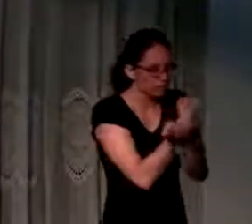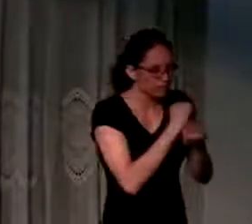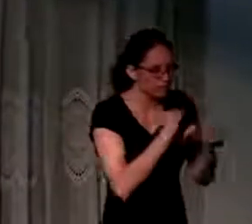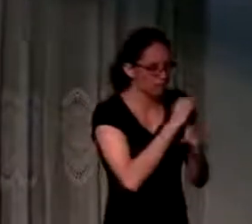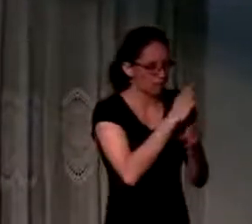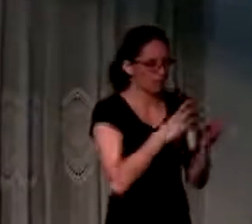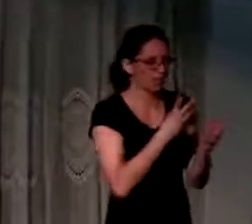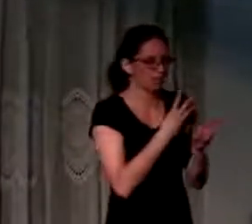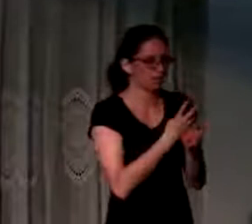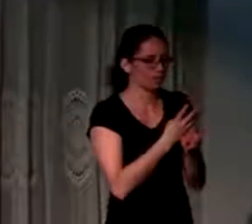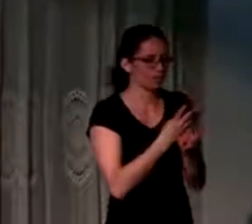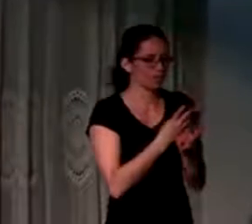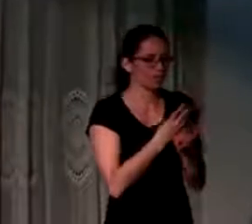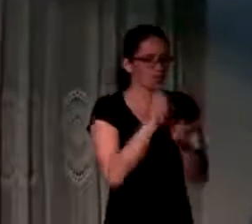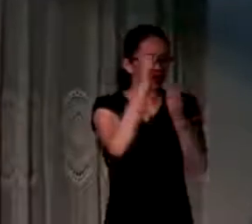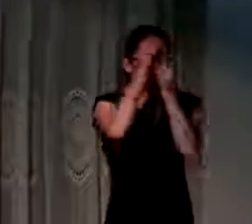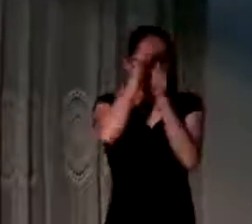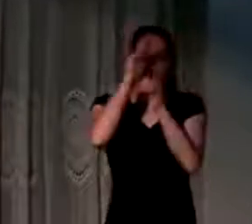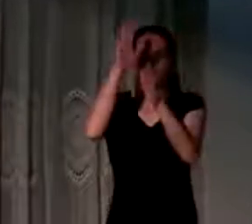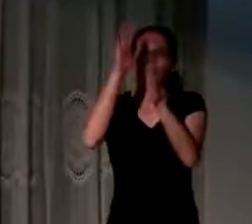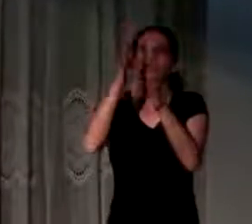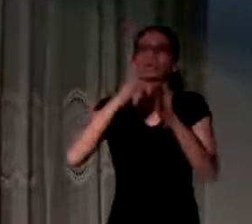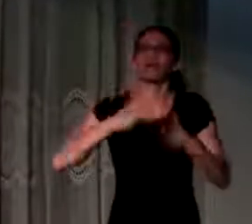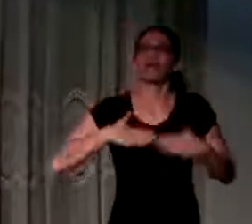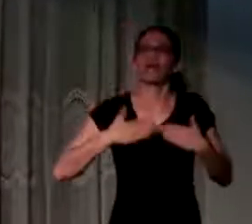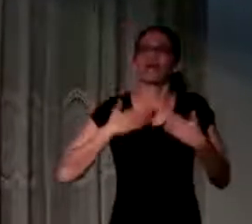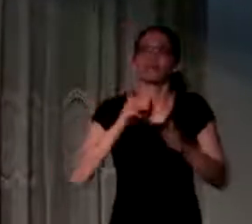Father, happy Resurrection Day.